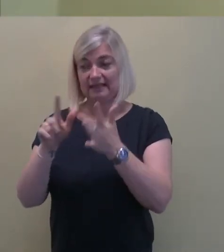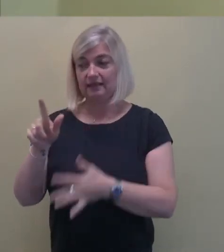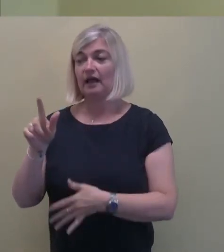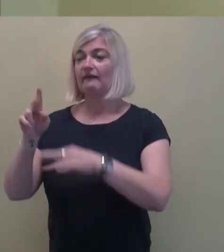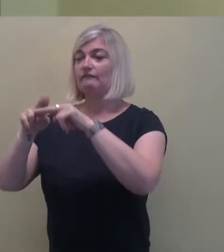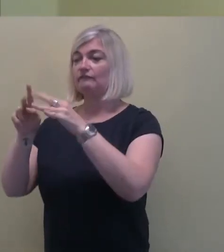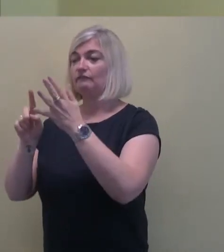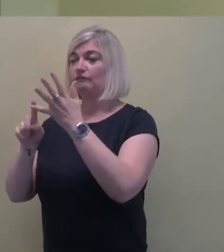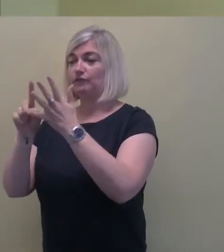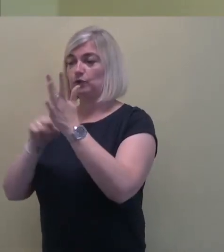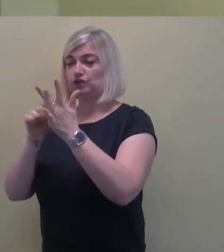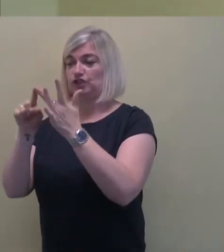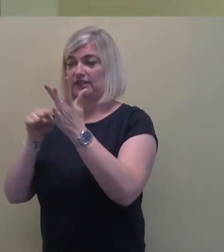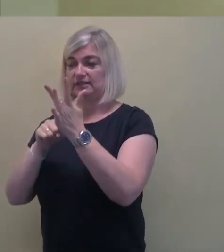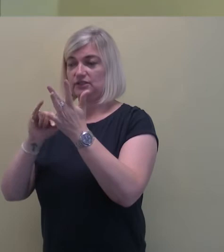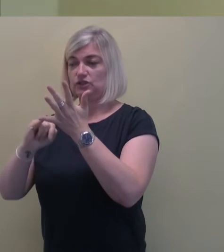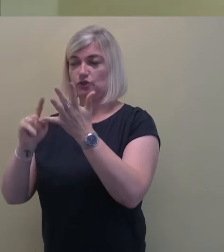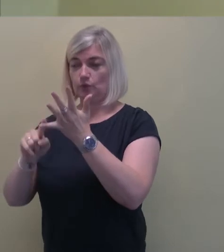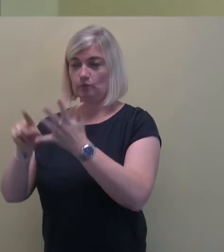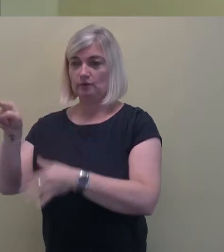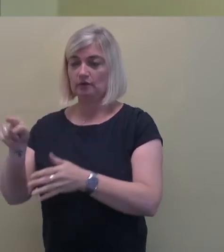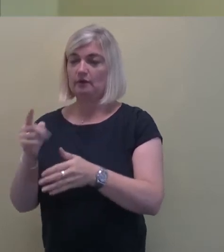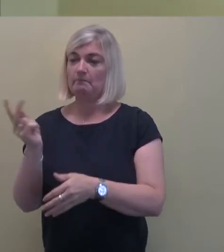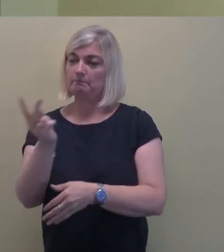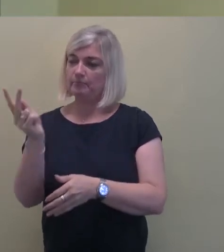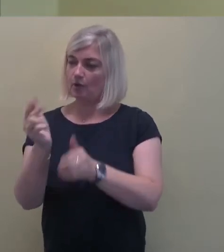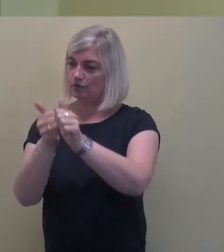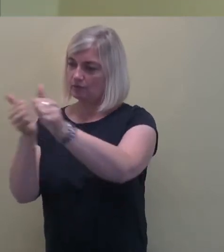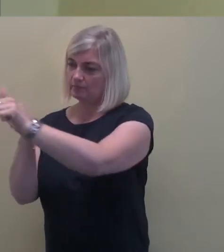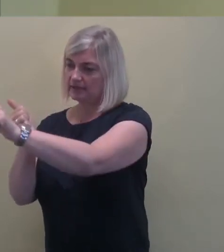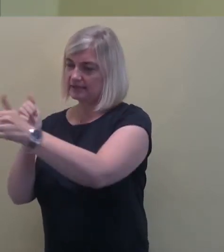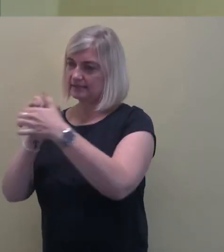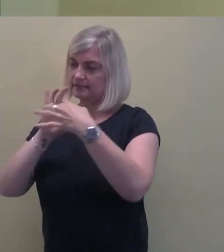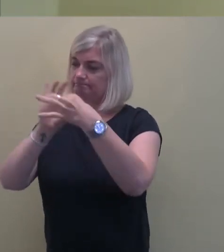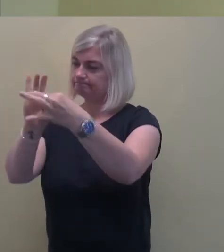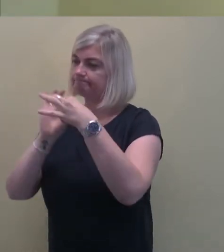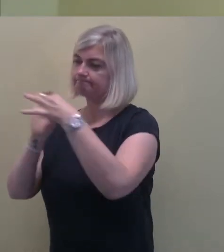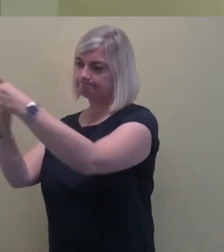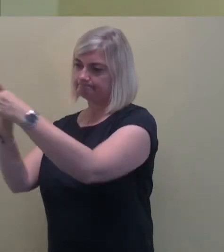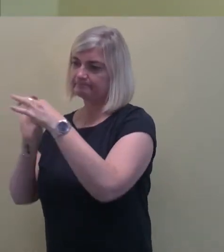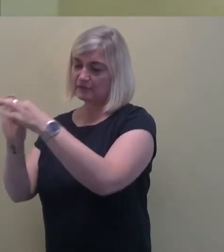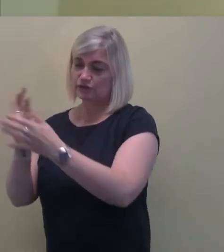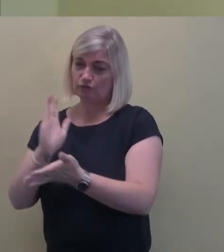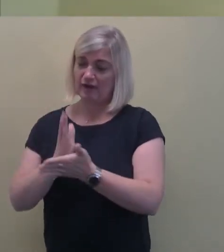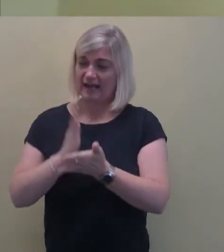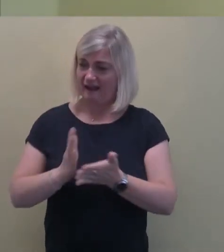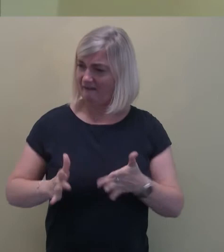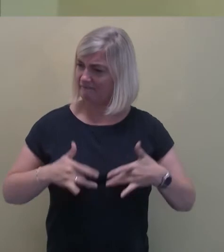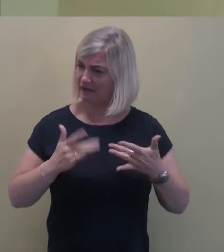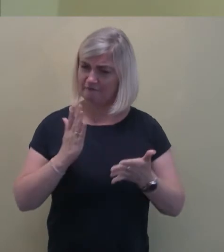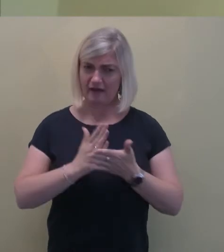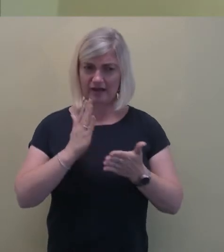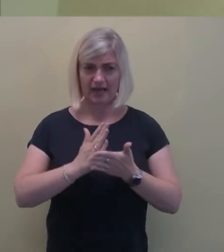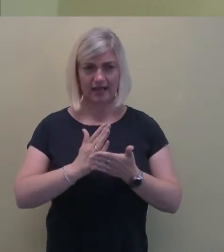software. In terms of like the networking courses, etc., obviously we have the labs and students can use all the equipment at the college, and it's best they do it that way because it's a